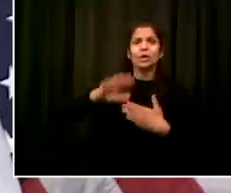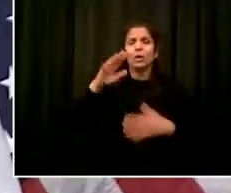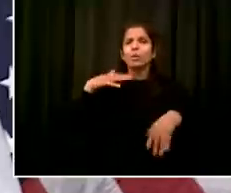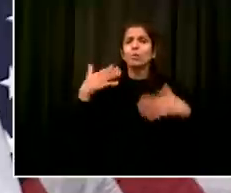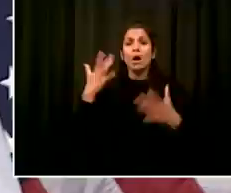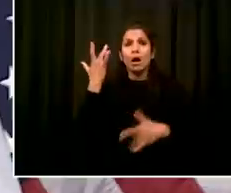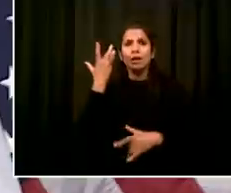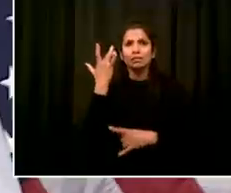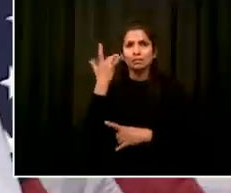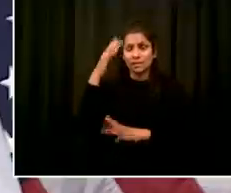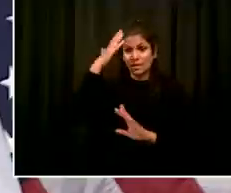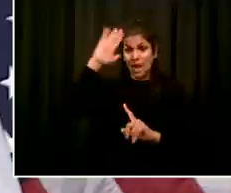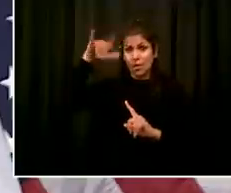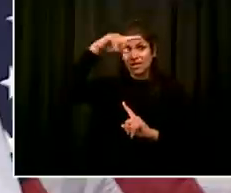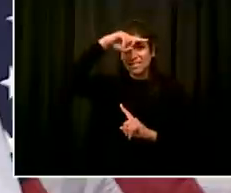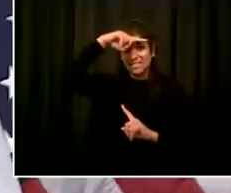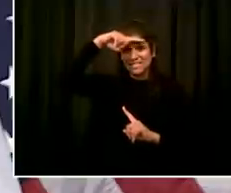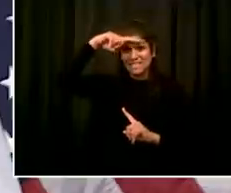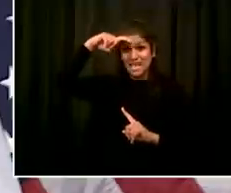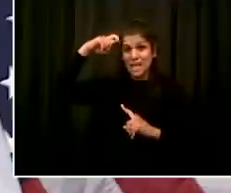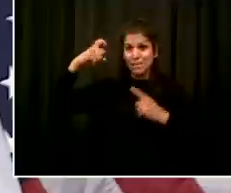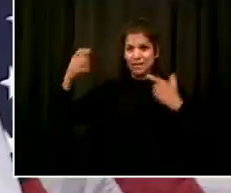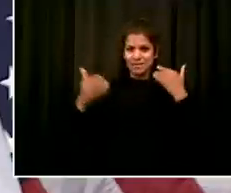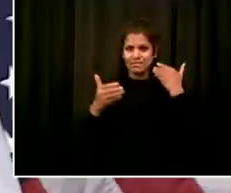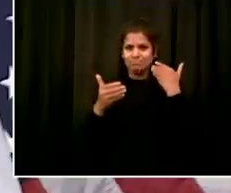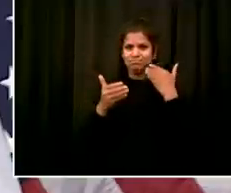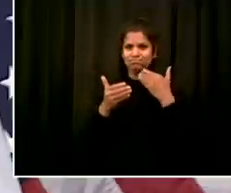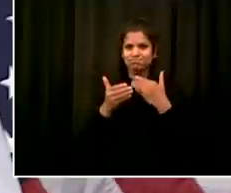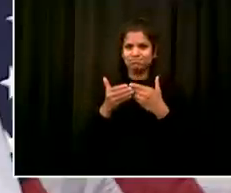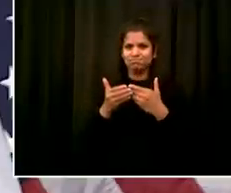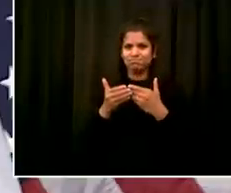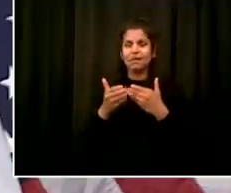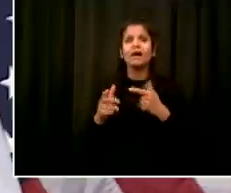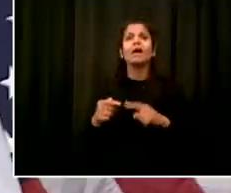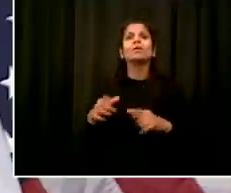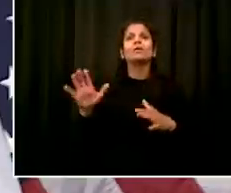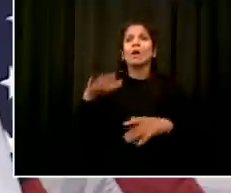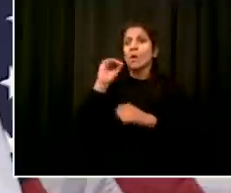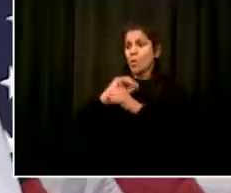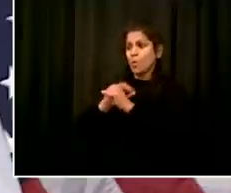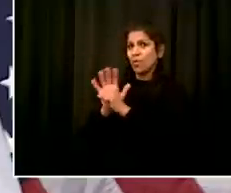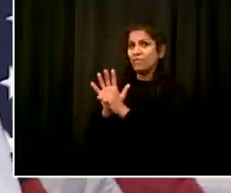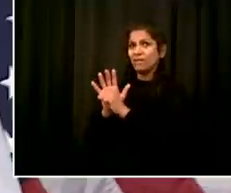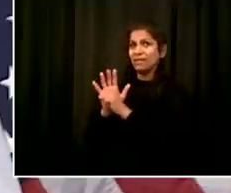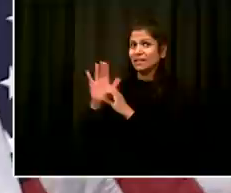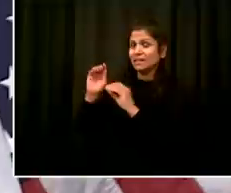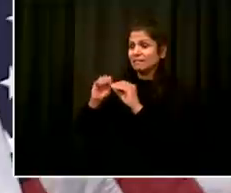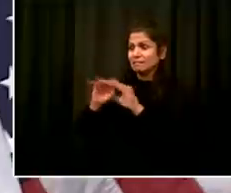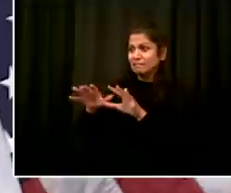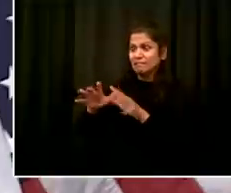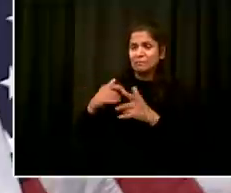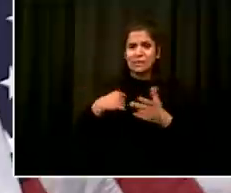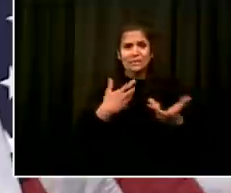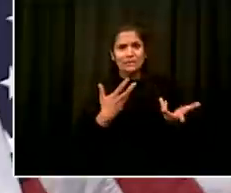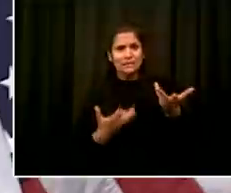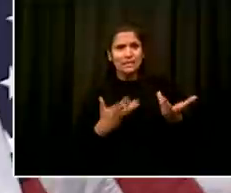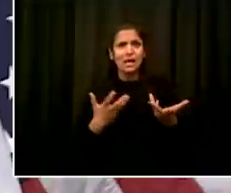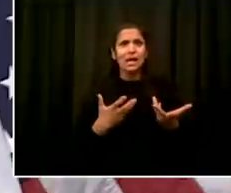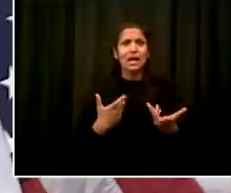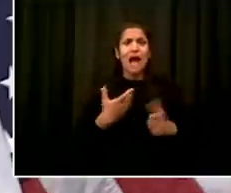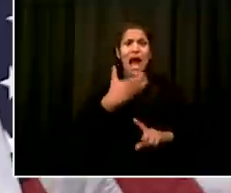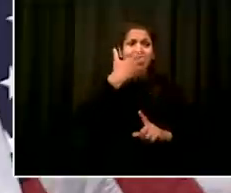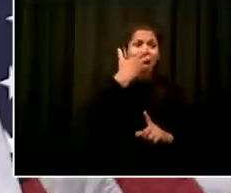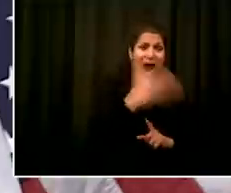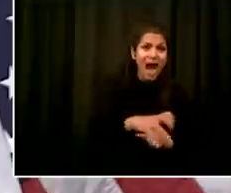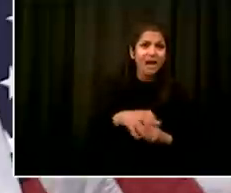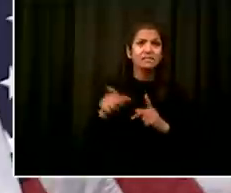we're still dealing with the pandemic, and also how do we pay for it? We're in the worst fiscal crisis this city has seen in